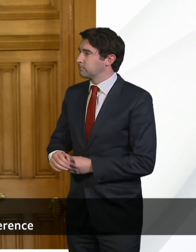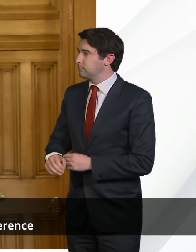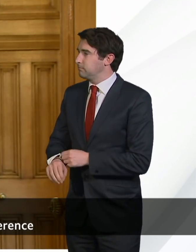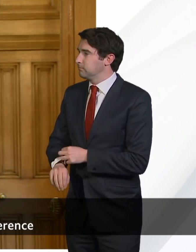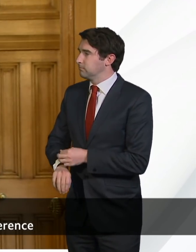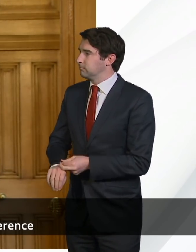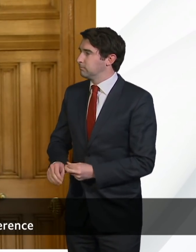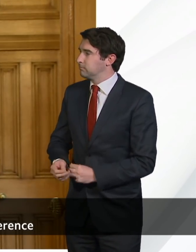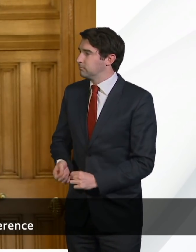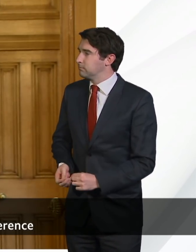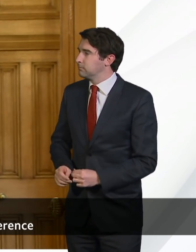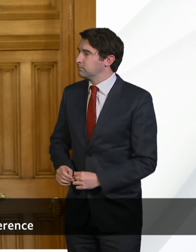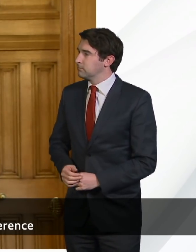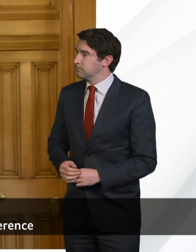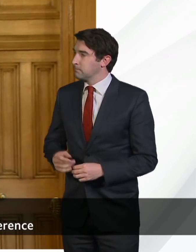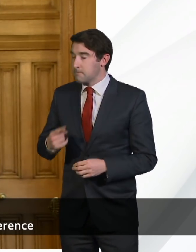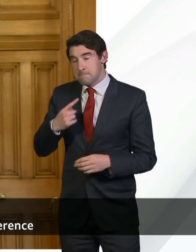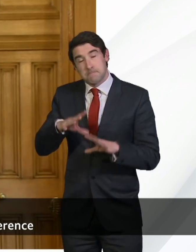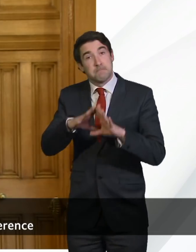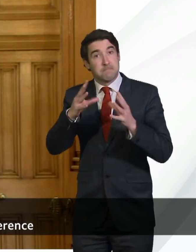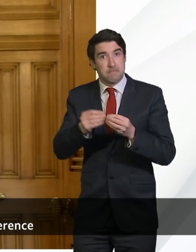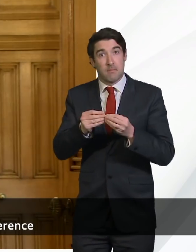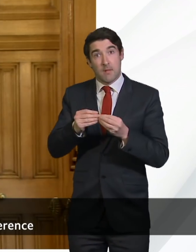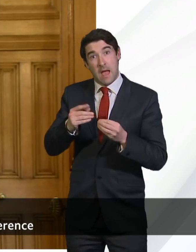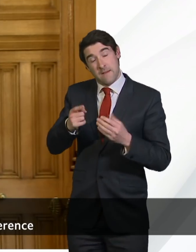243,421 people have been tested for the virus,